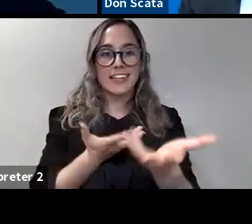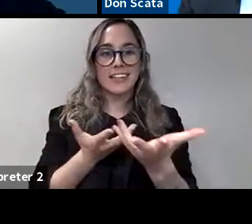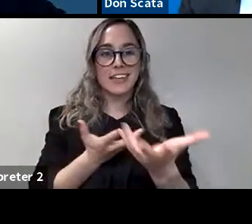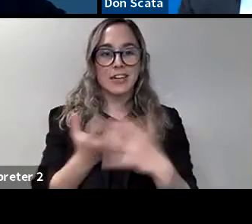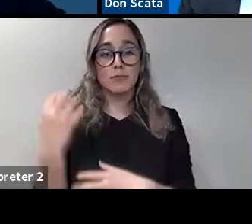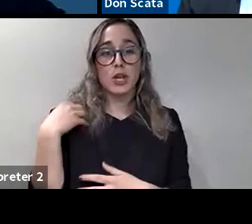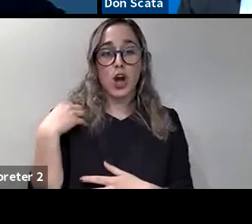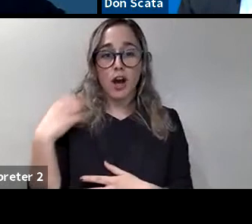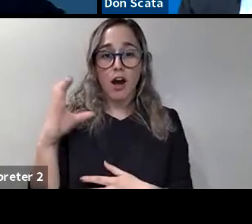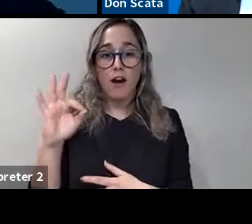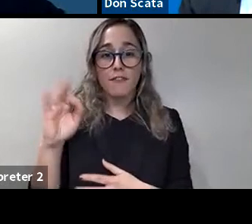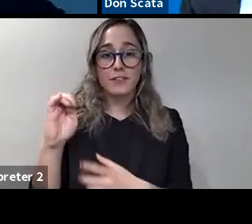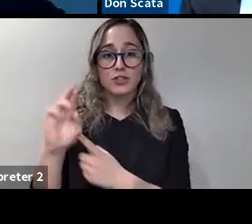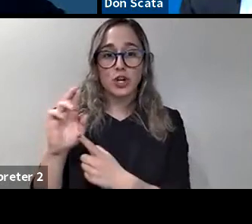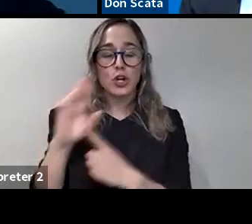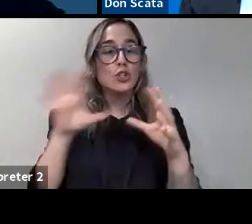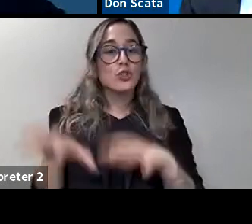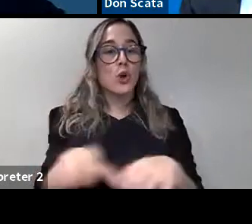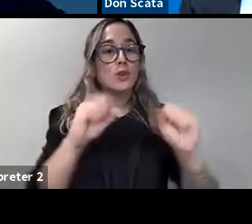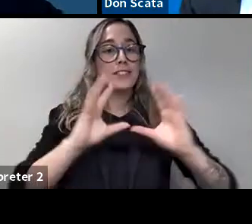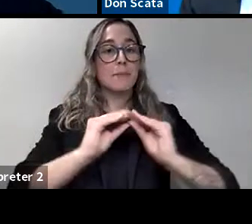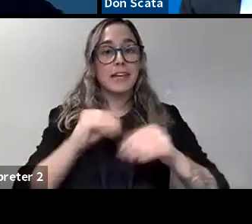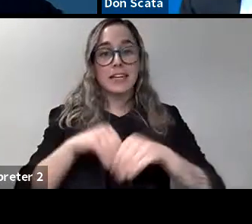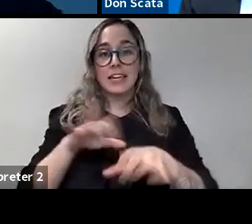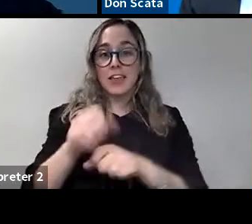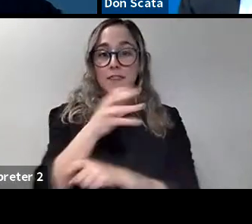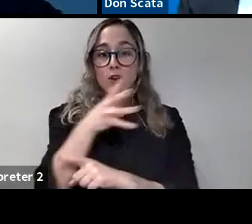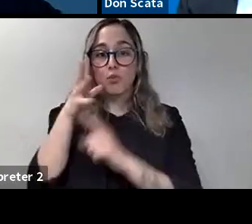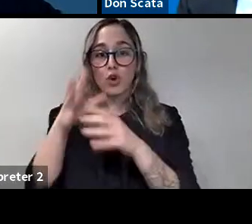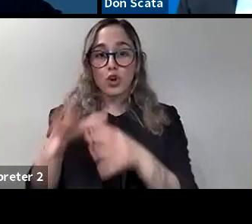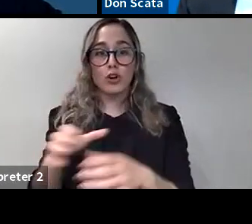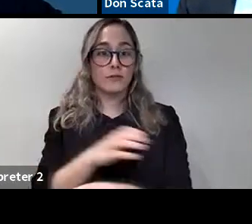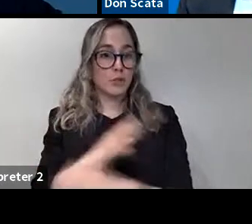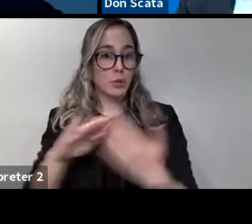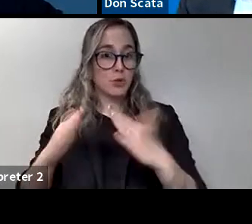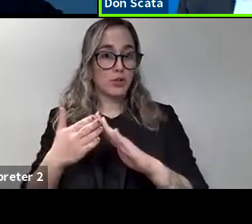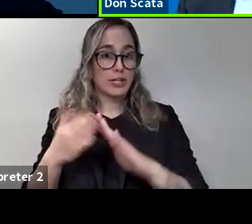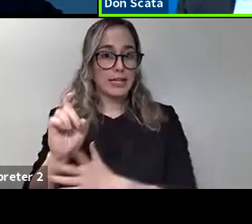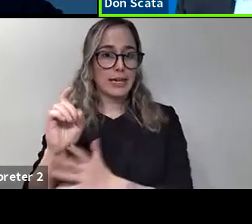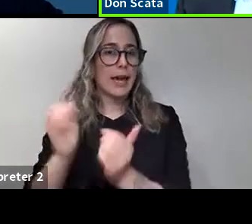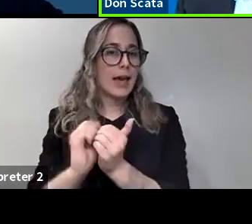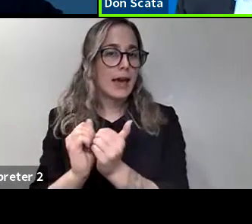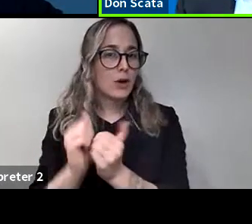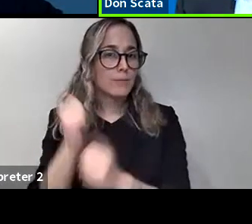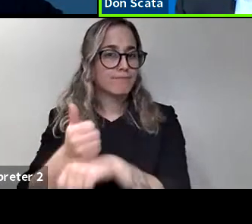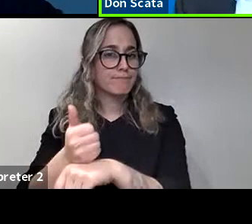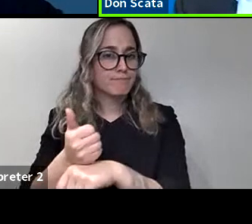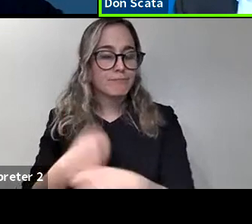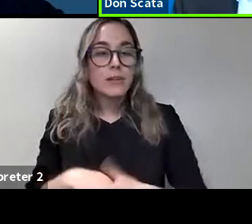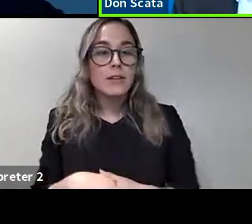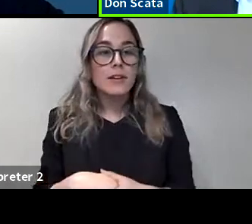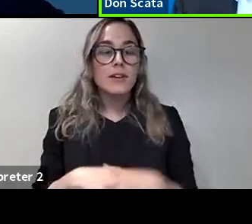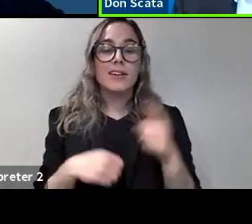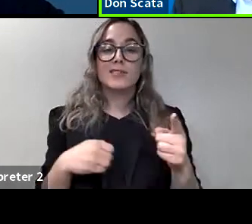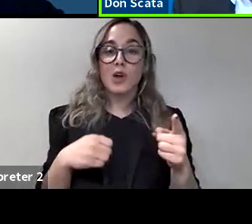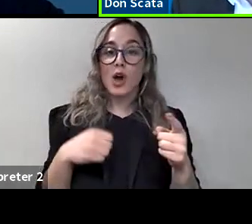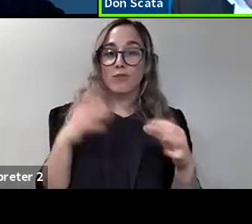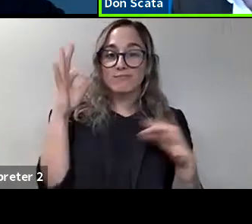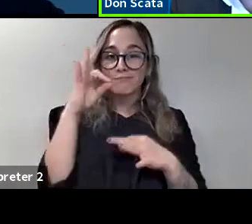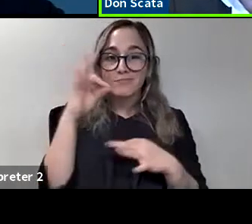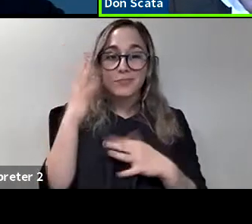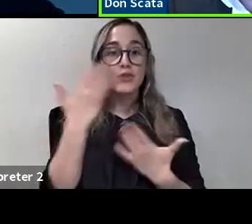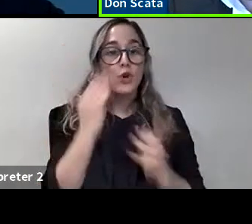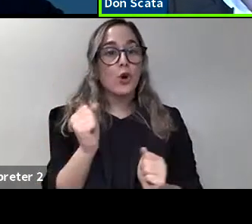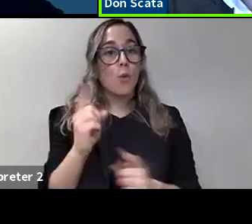to host a meeting in their rural community? So without knowing exactly where this person's